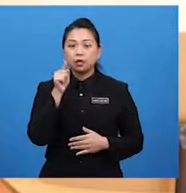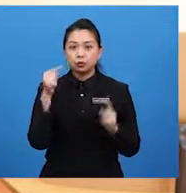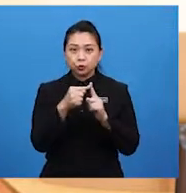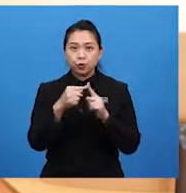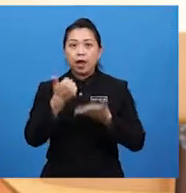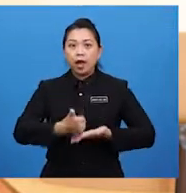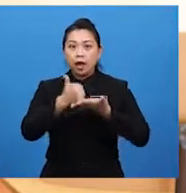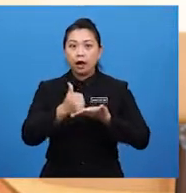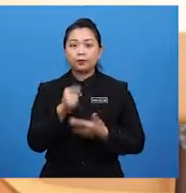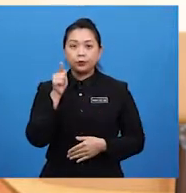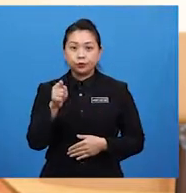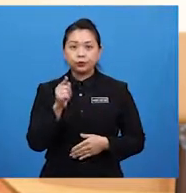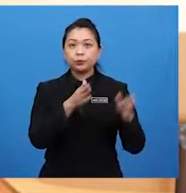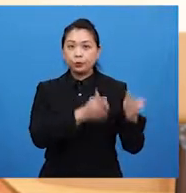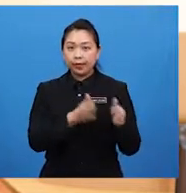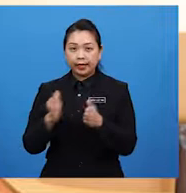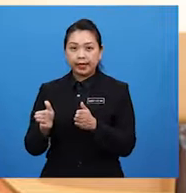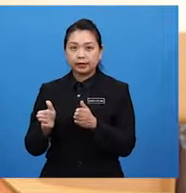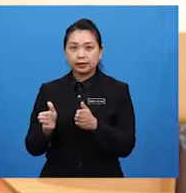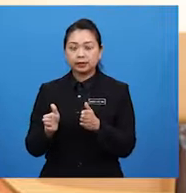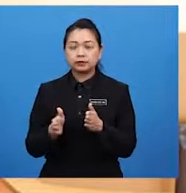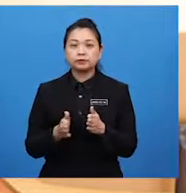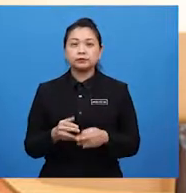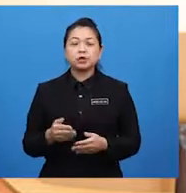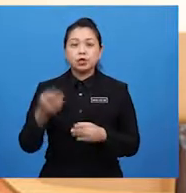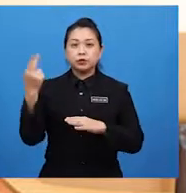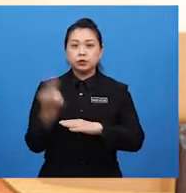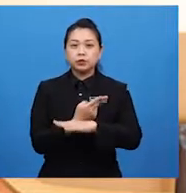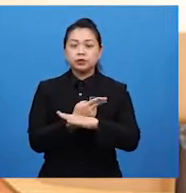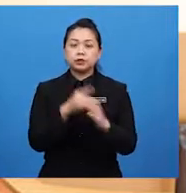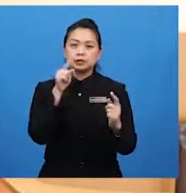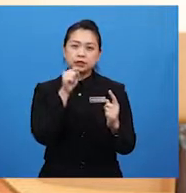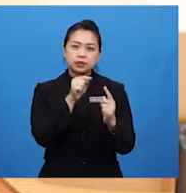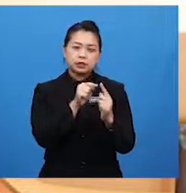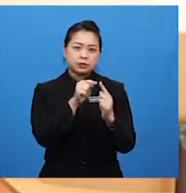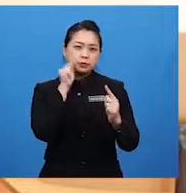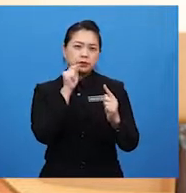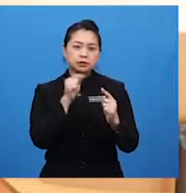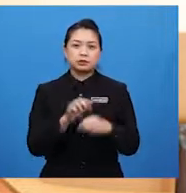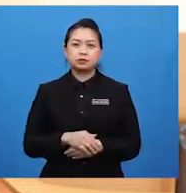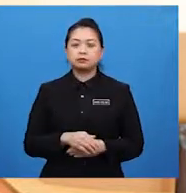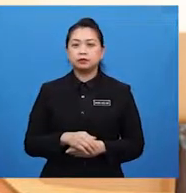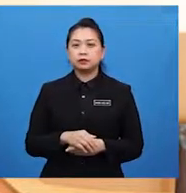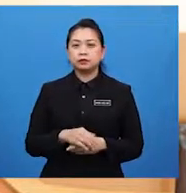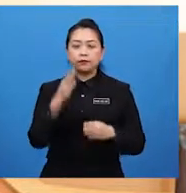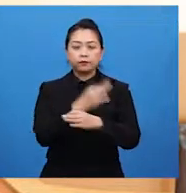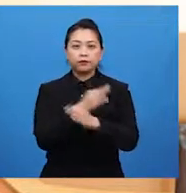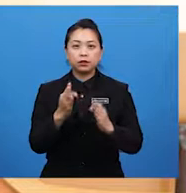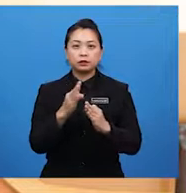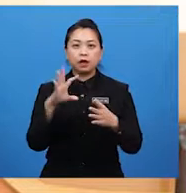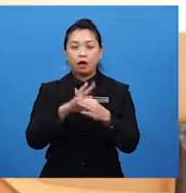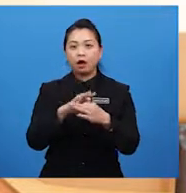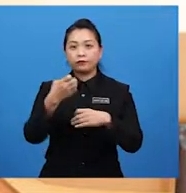to plan your response. If the stimulus is in the form of an email, you have